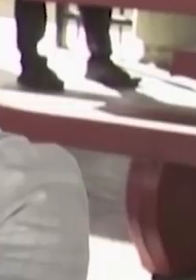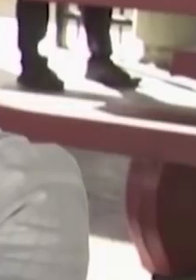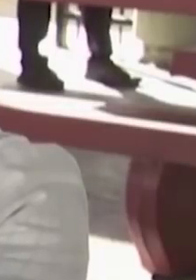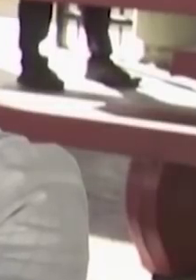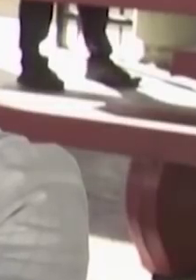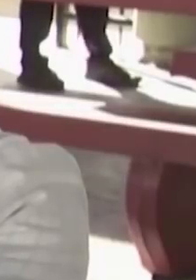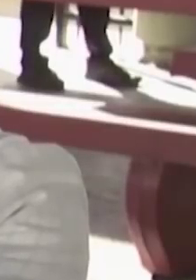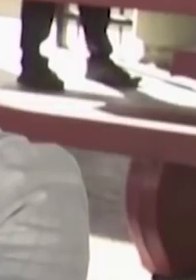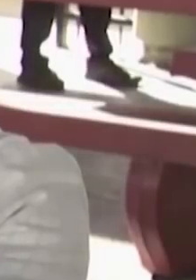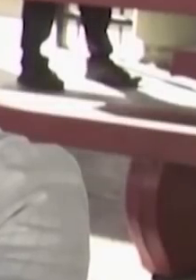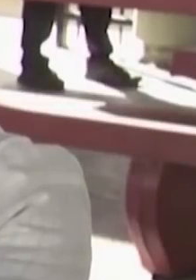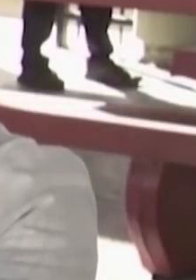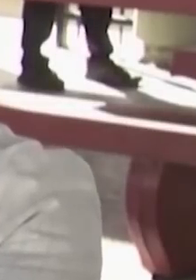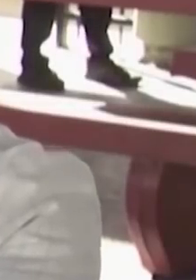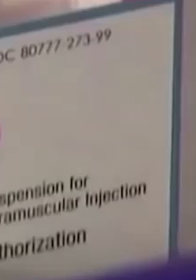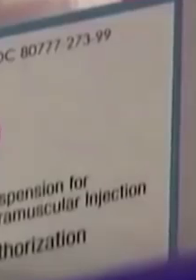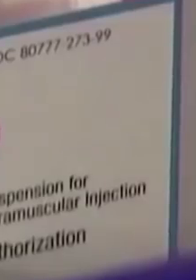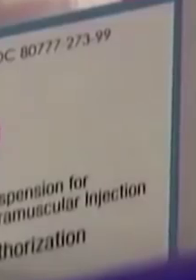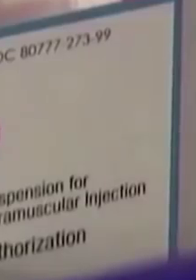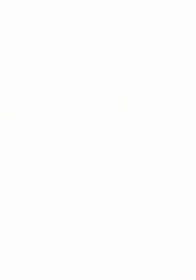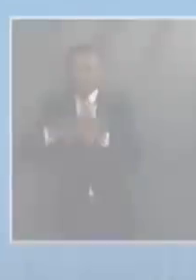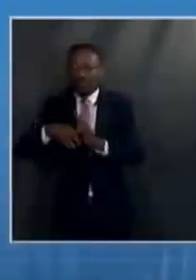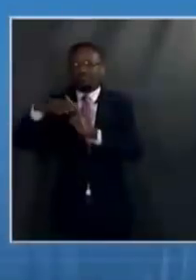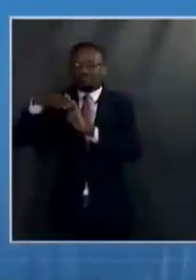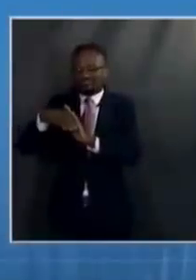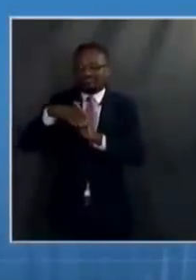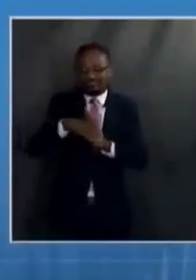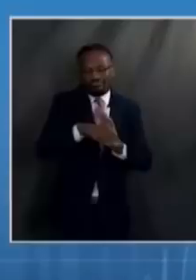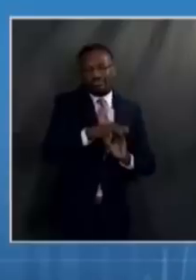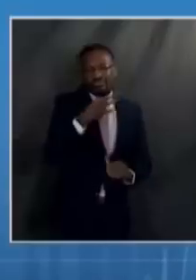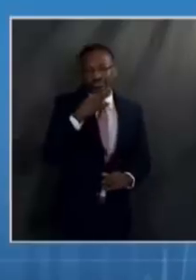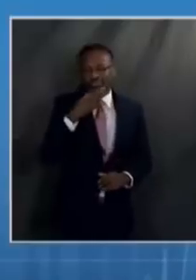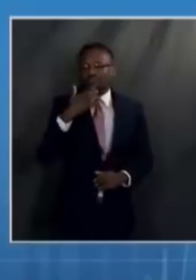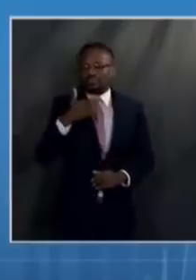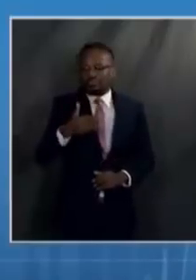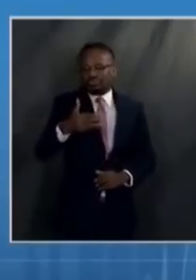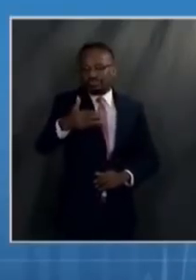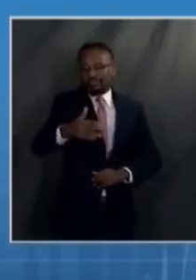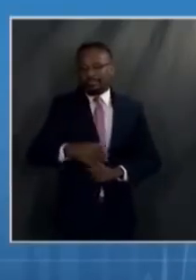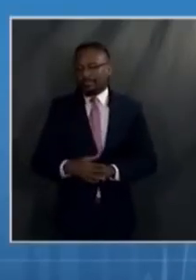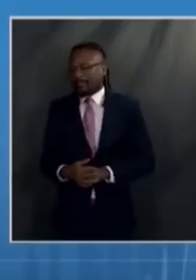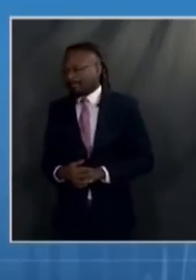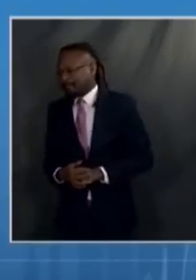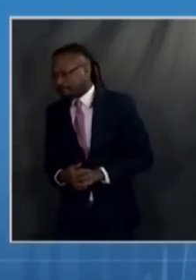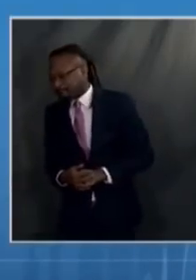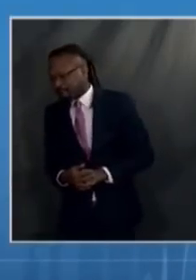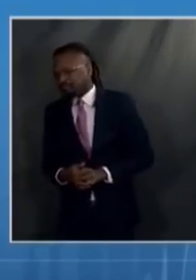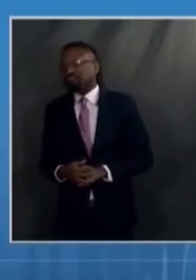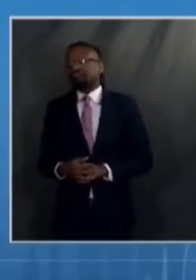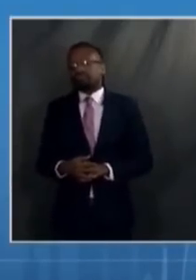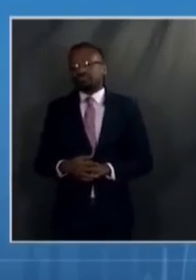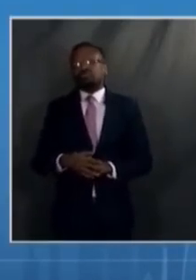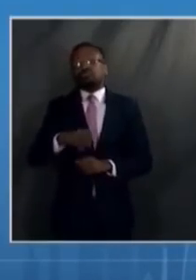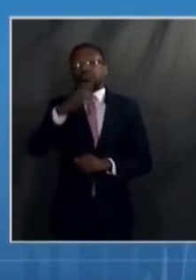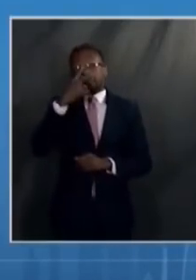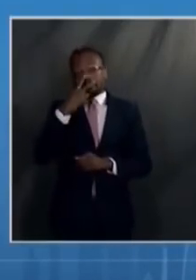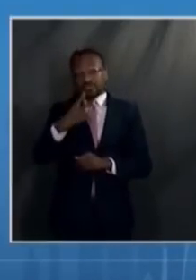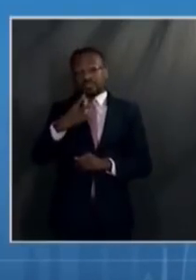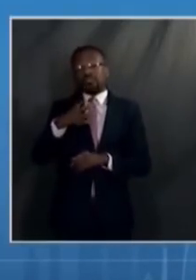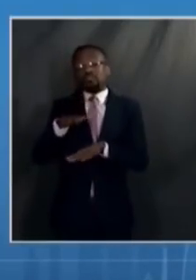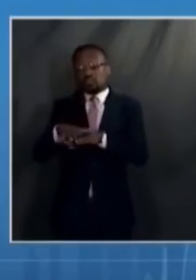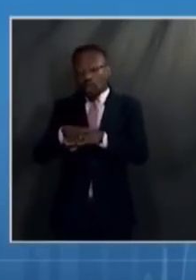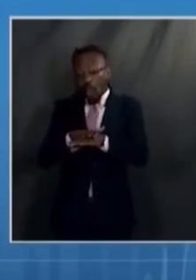reverse this trend. Although we have seen declines in cases and admissions and a recent slowing of